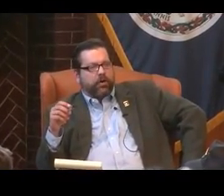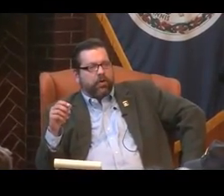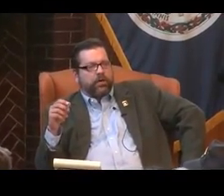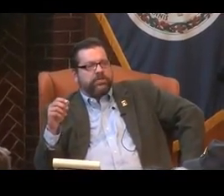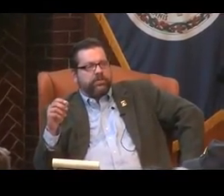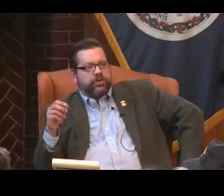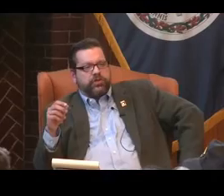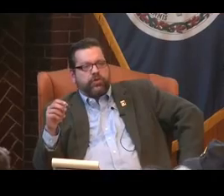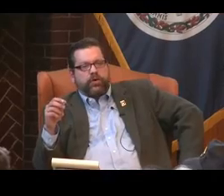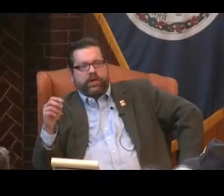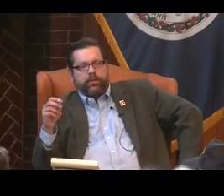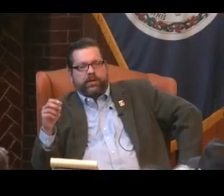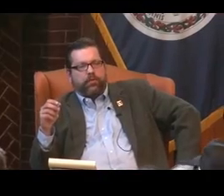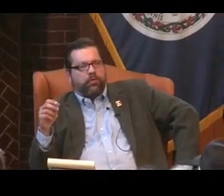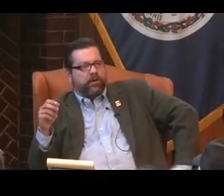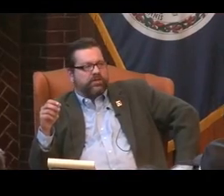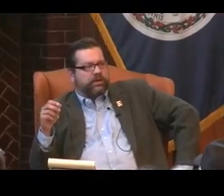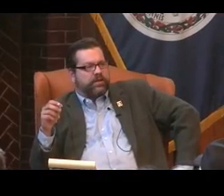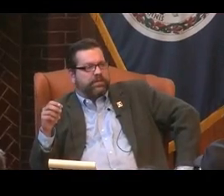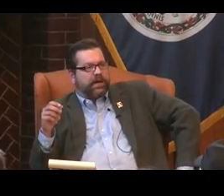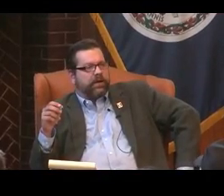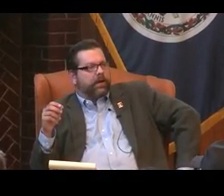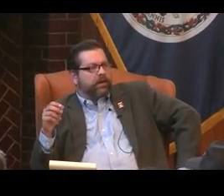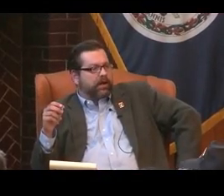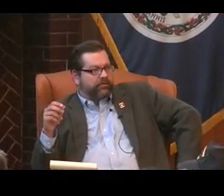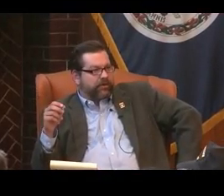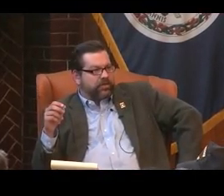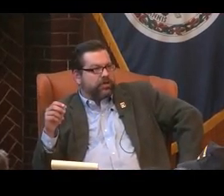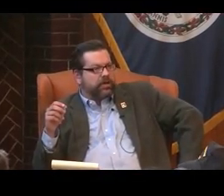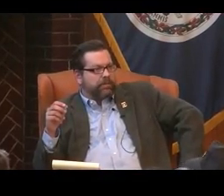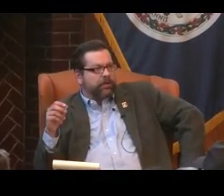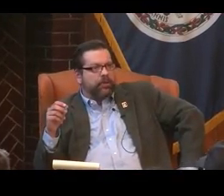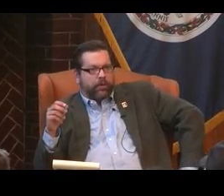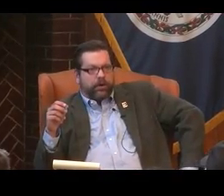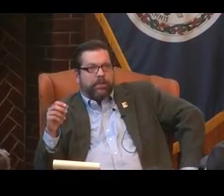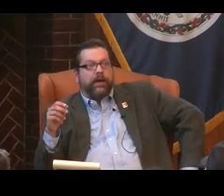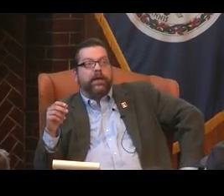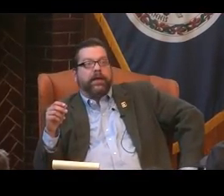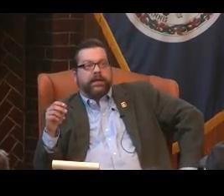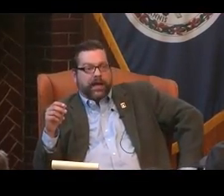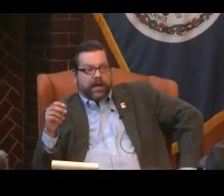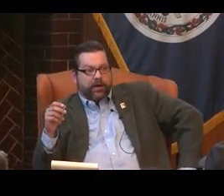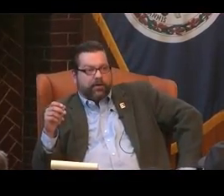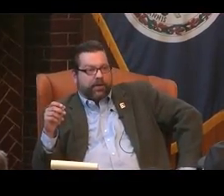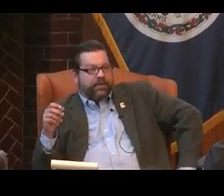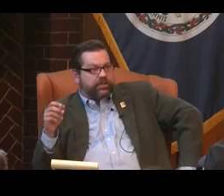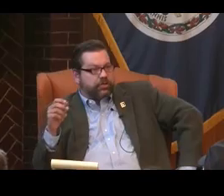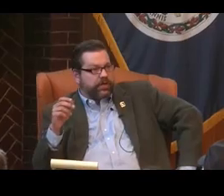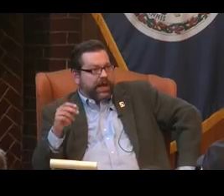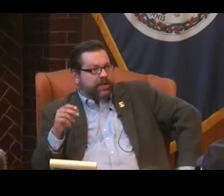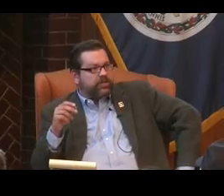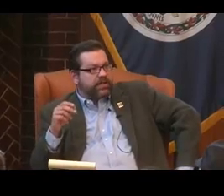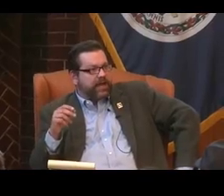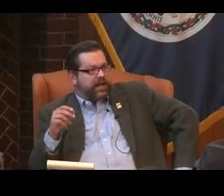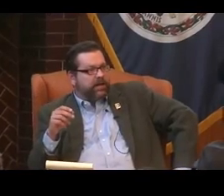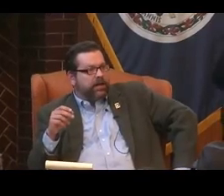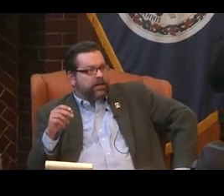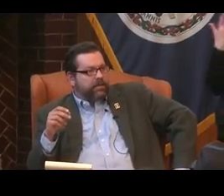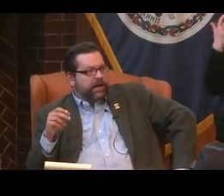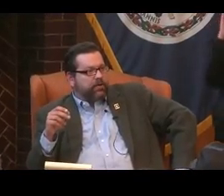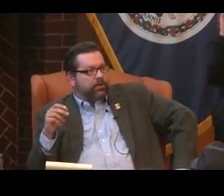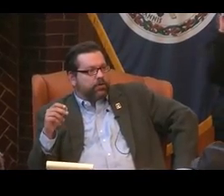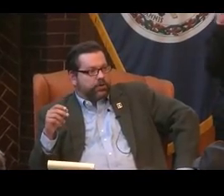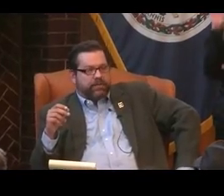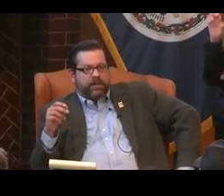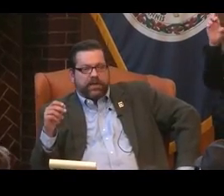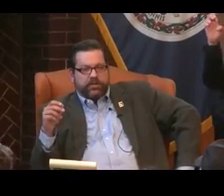if the goal is to ensure that we don't worry so much about coverage, but that we worry about care, that is, that you can actually get